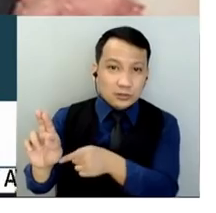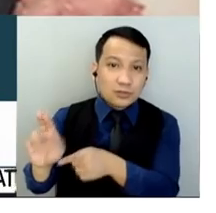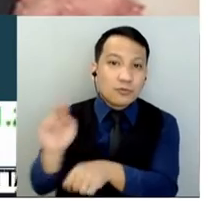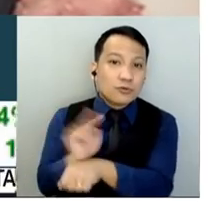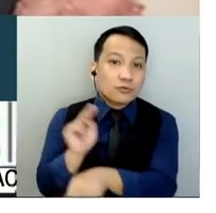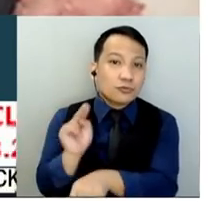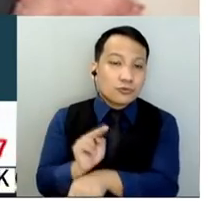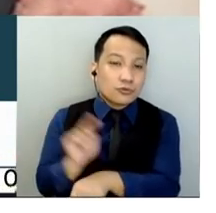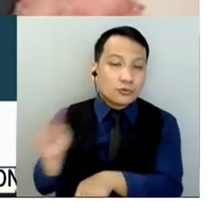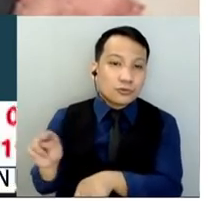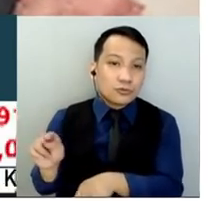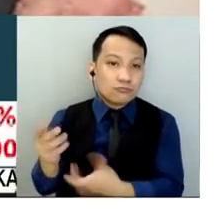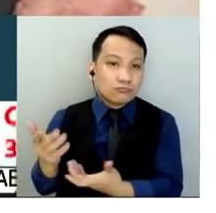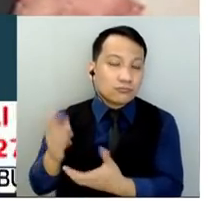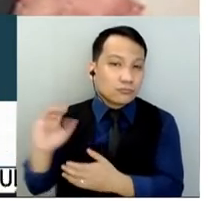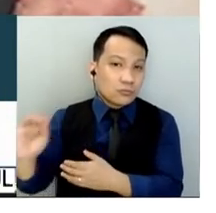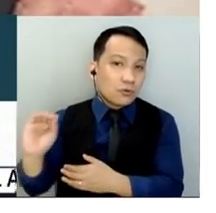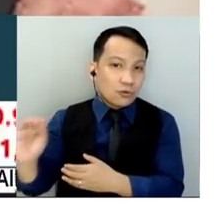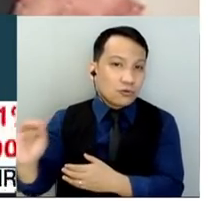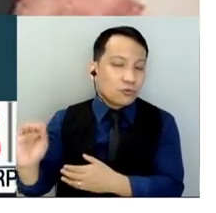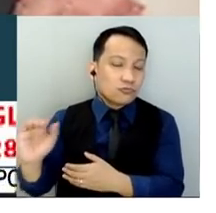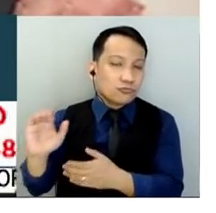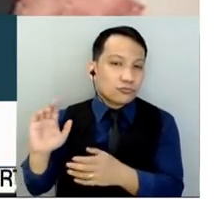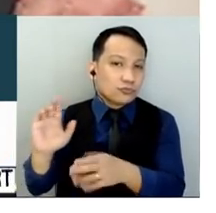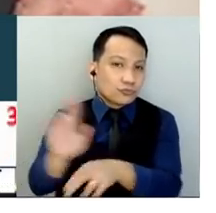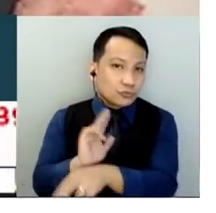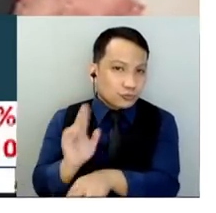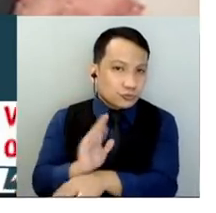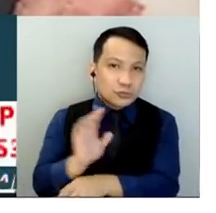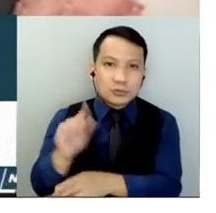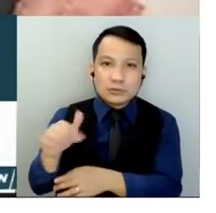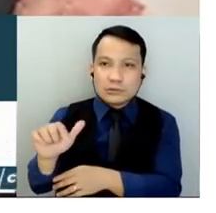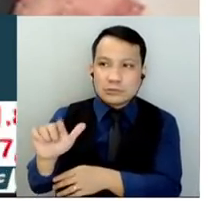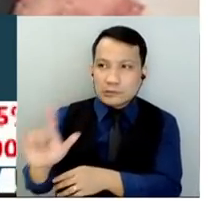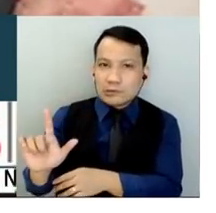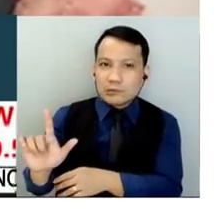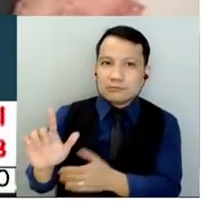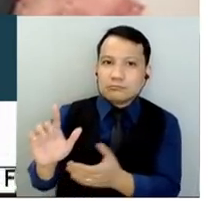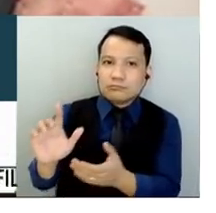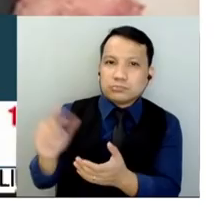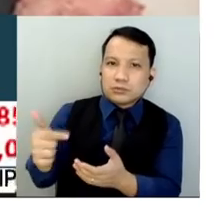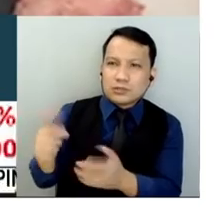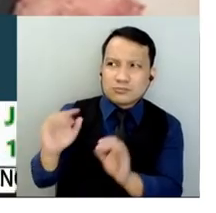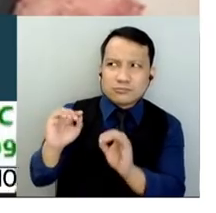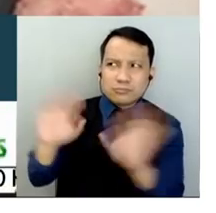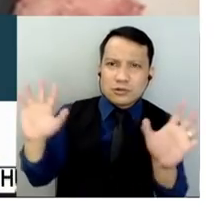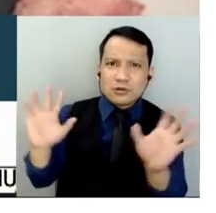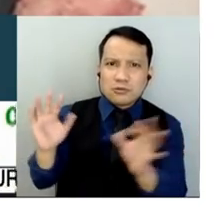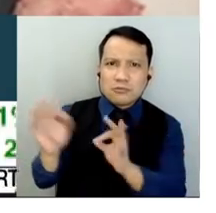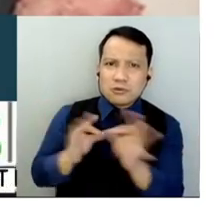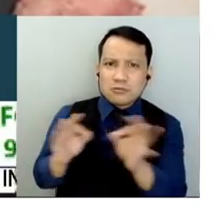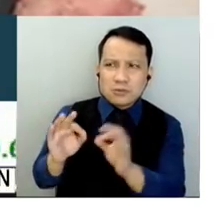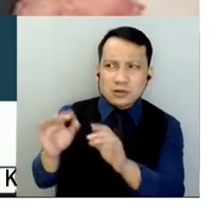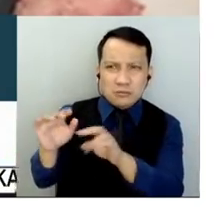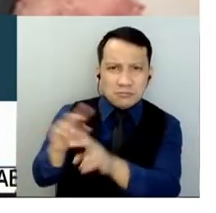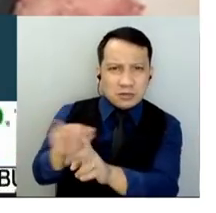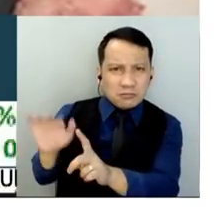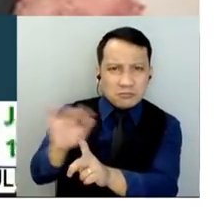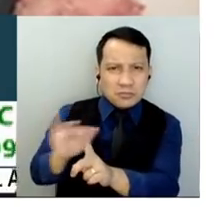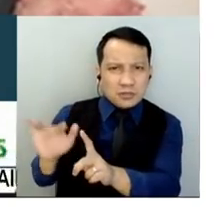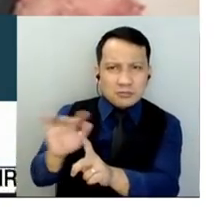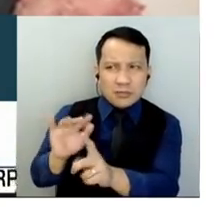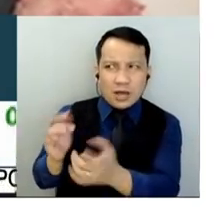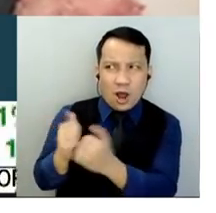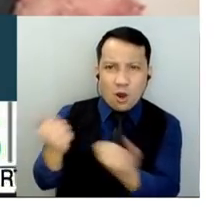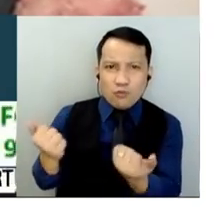used for devolved functions, right? But there's no clear monitoring yet at this point,